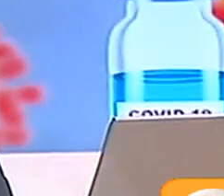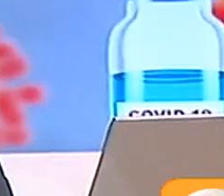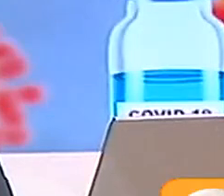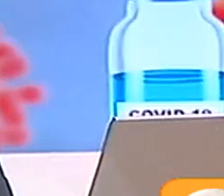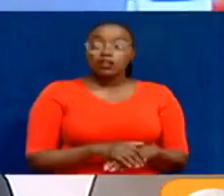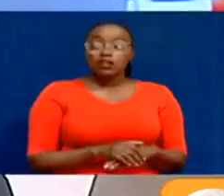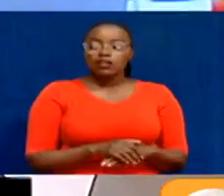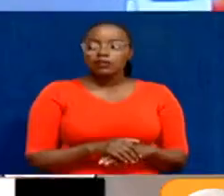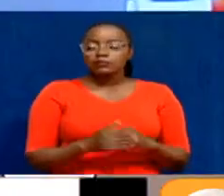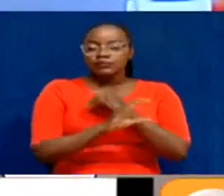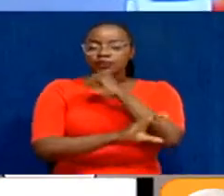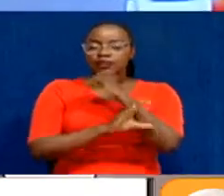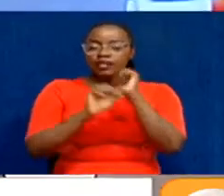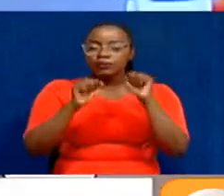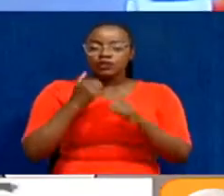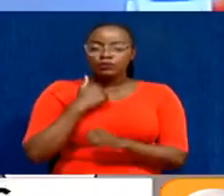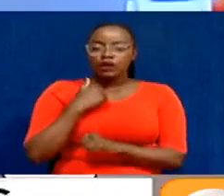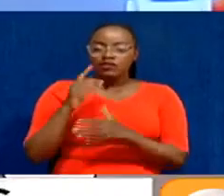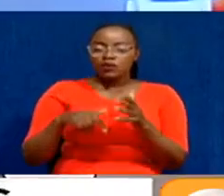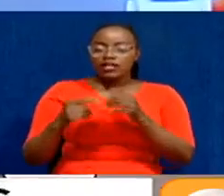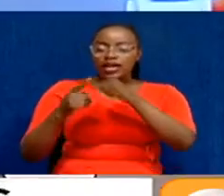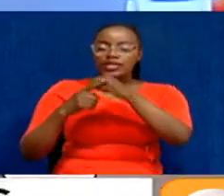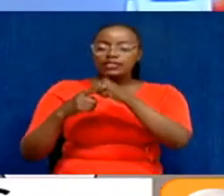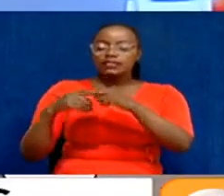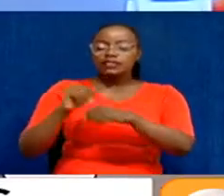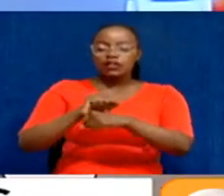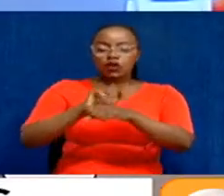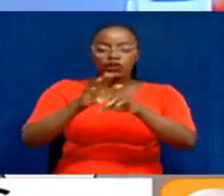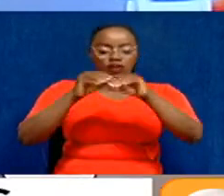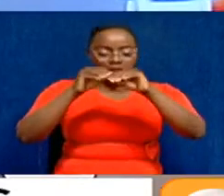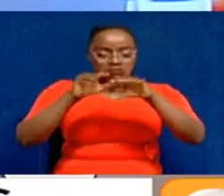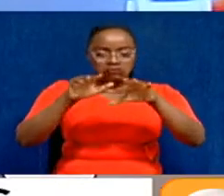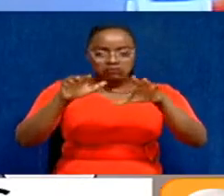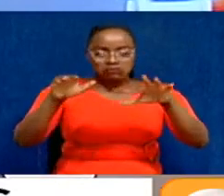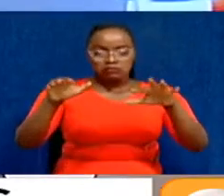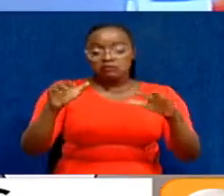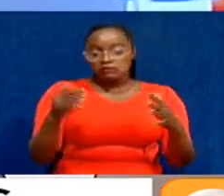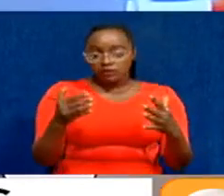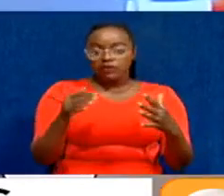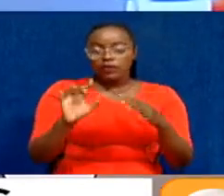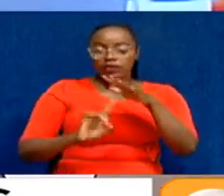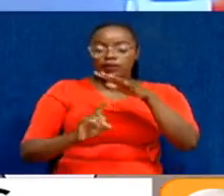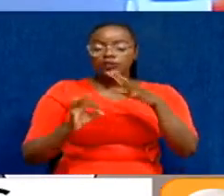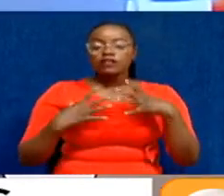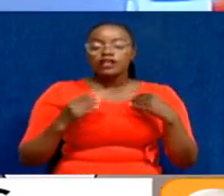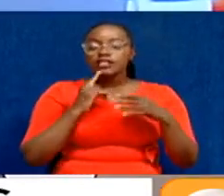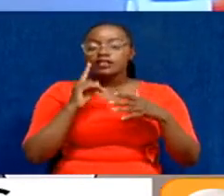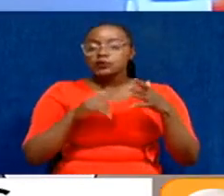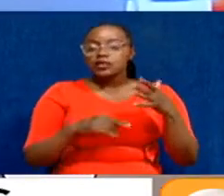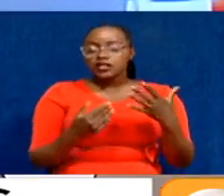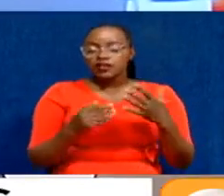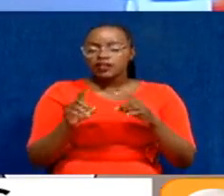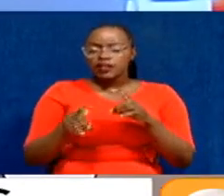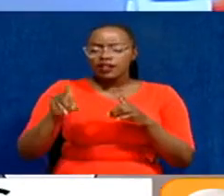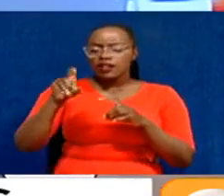The country could be staring at a possible sixth wave of the COVID-19 virus, with the Ministry of Health stating that